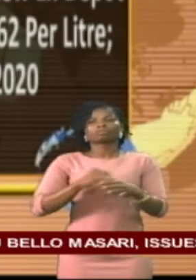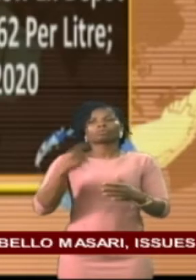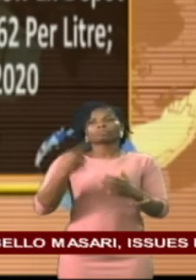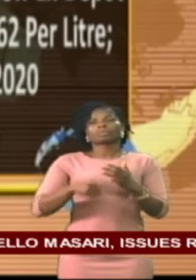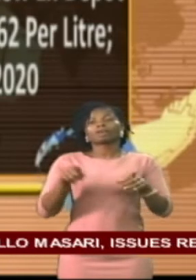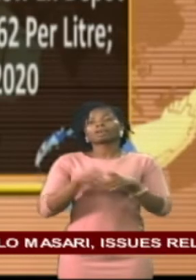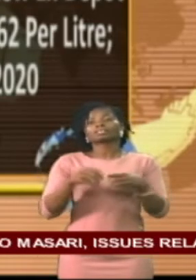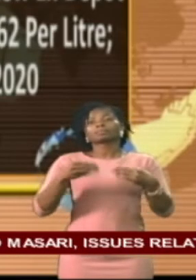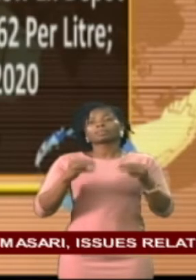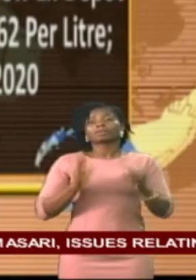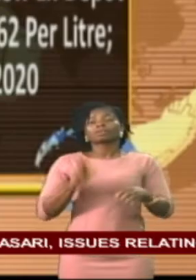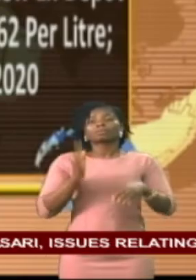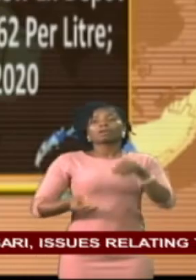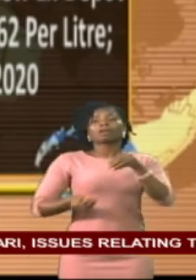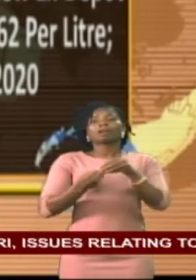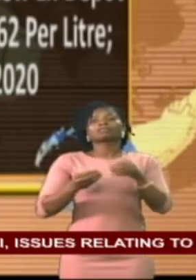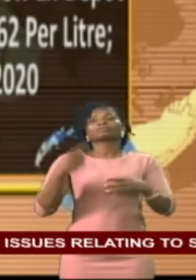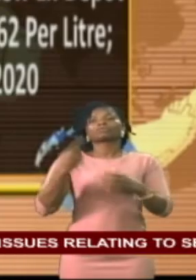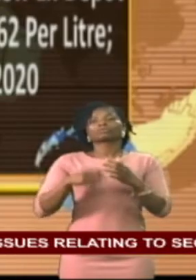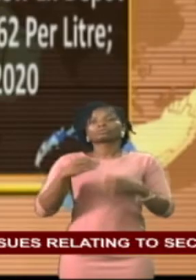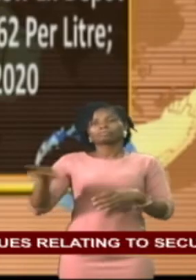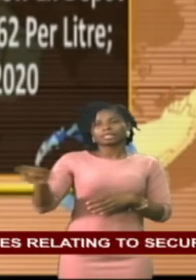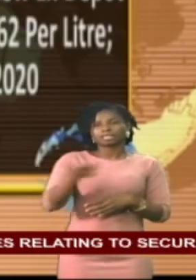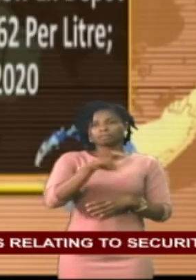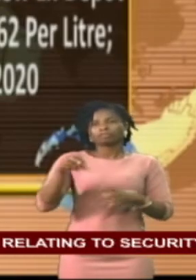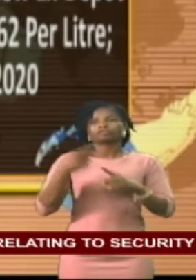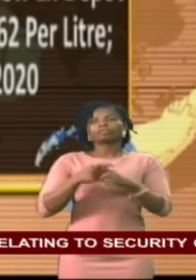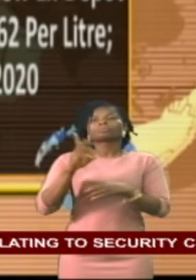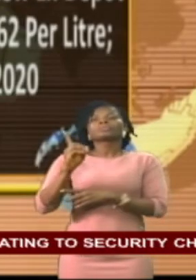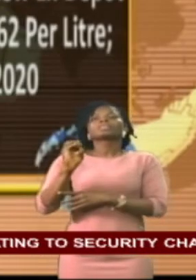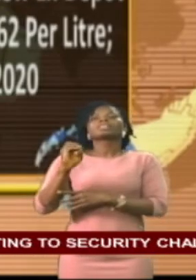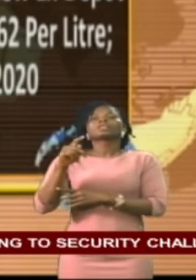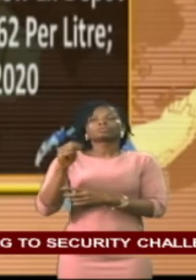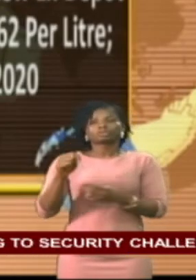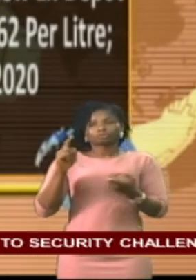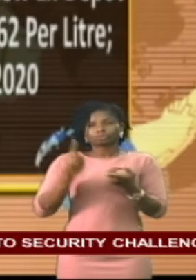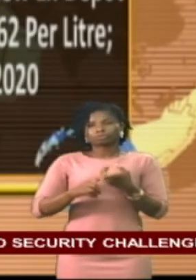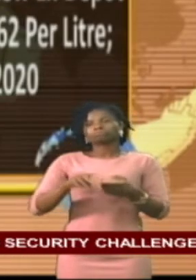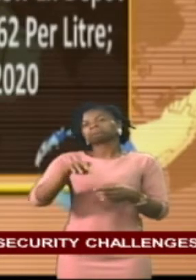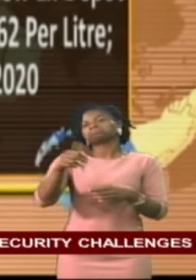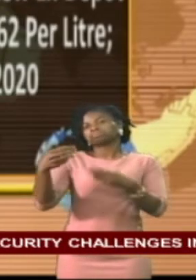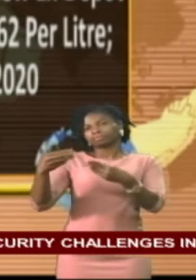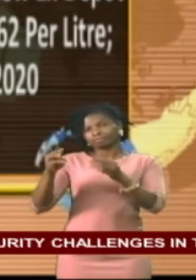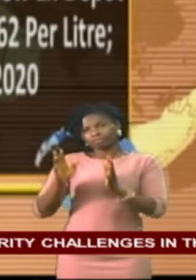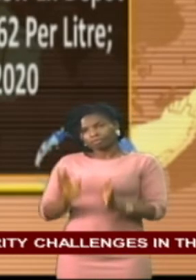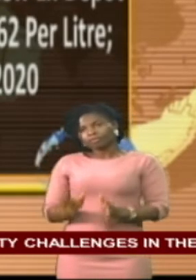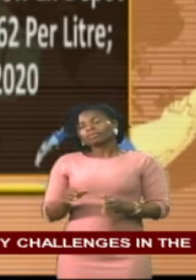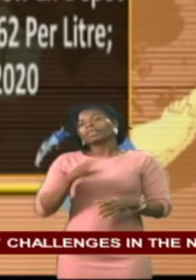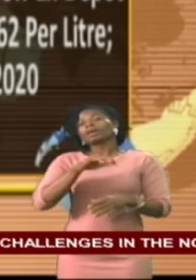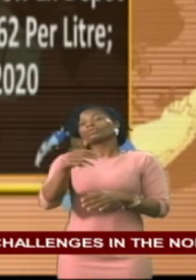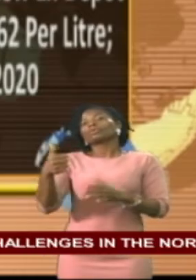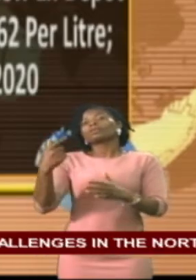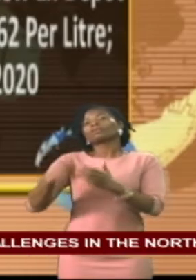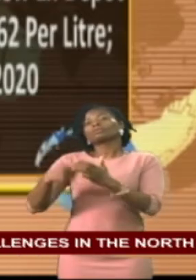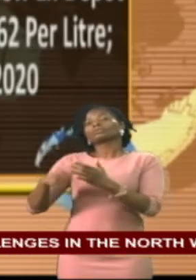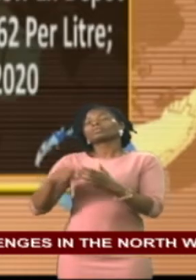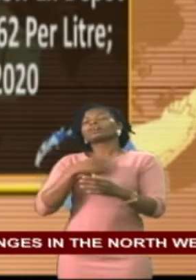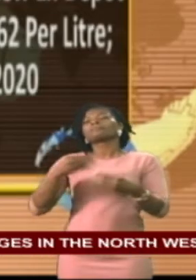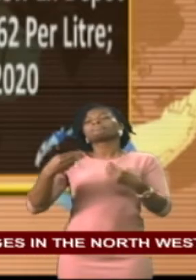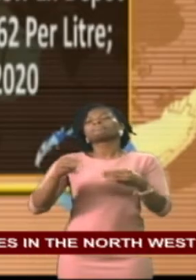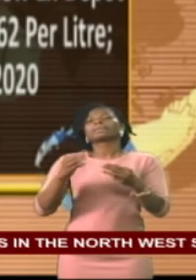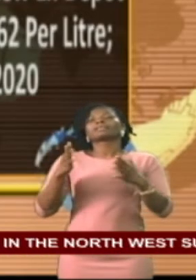the marketers would add the cost of transportation from the depots to their retail outlets, as well as other costs and marketers' margin,